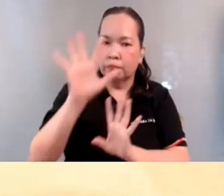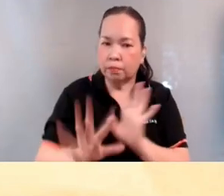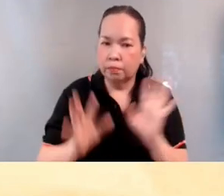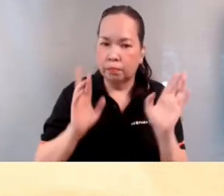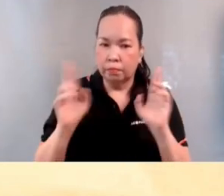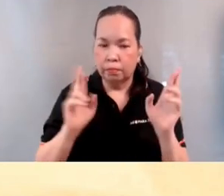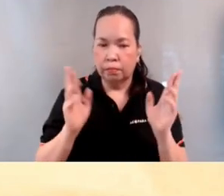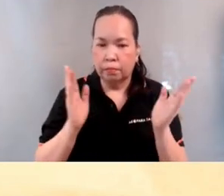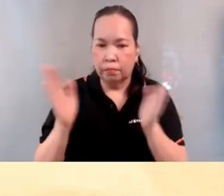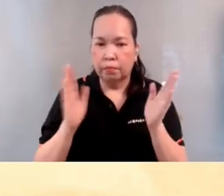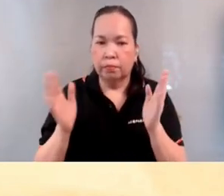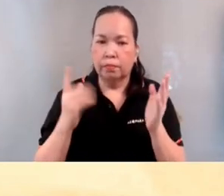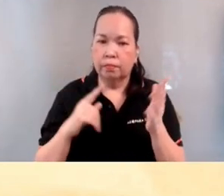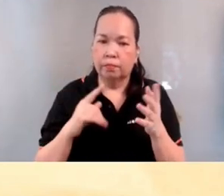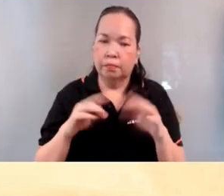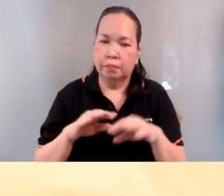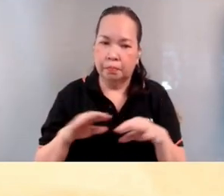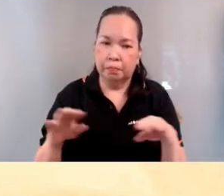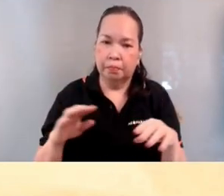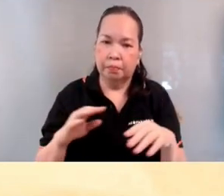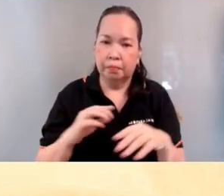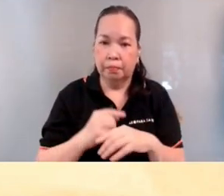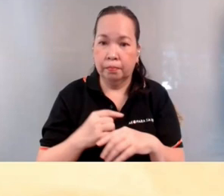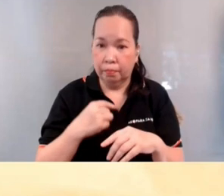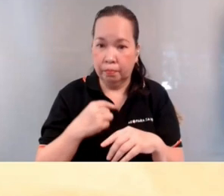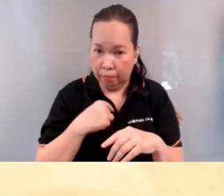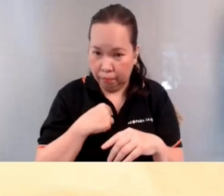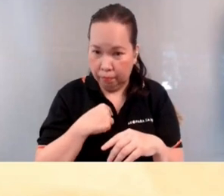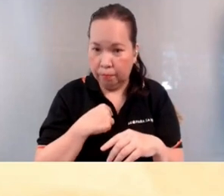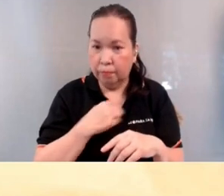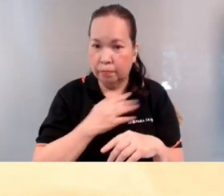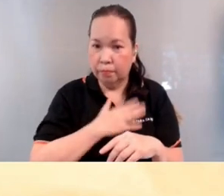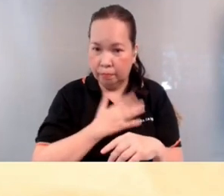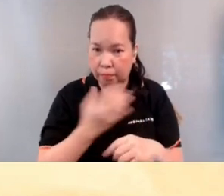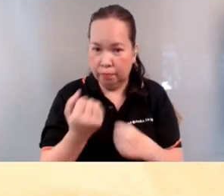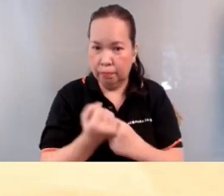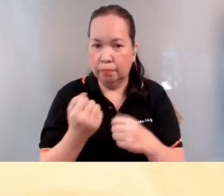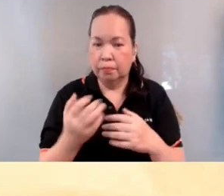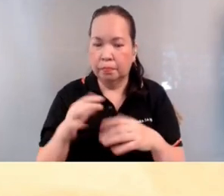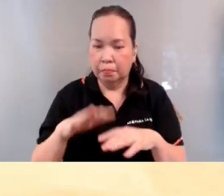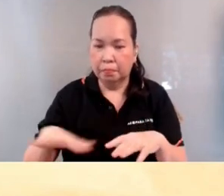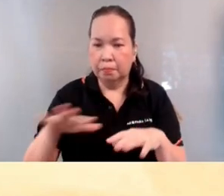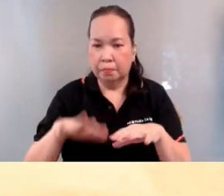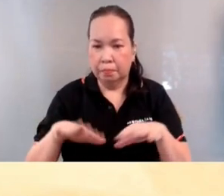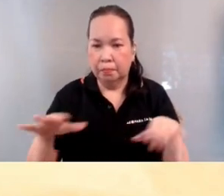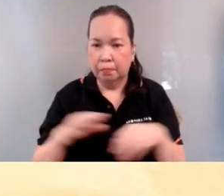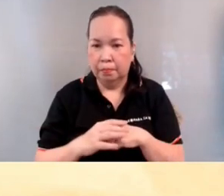Bata 2023 with the theme Usapang Lusog Isip, Mental Health para sa Bata.